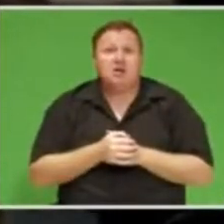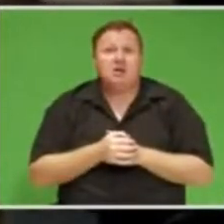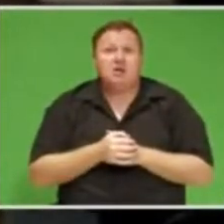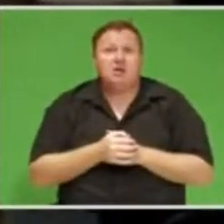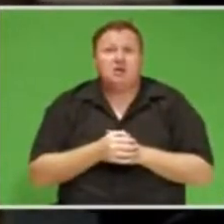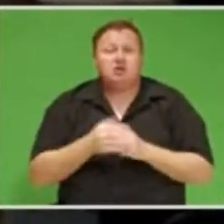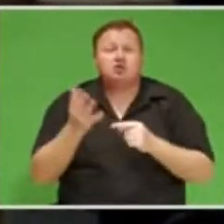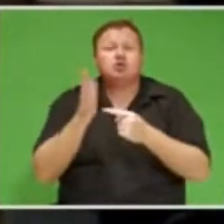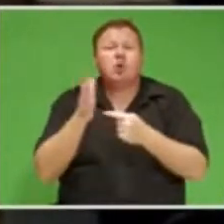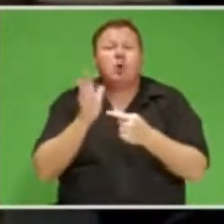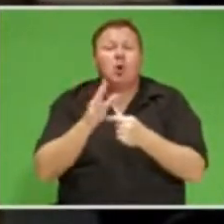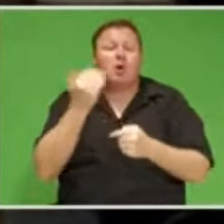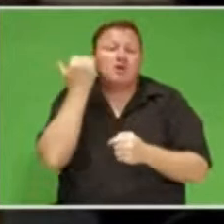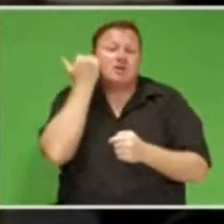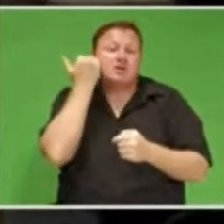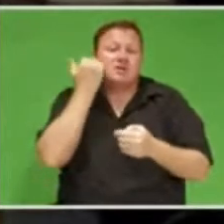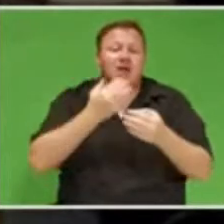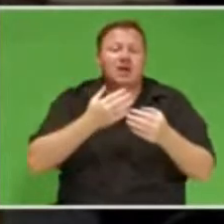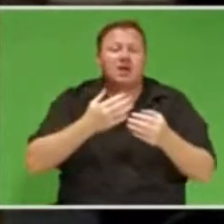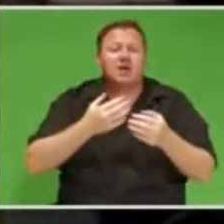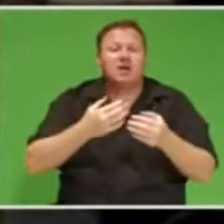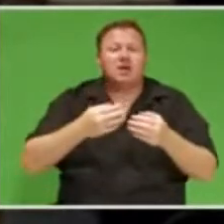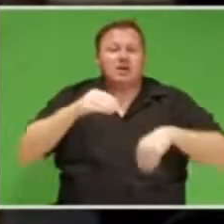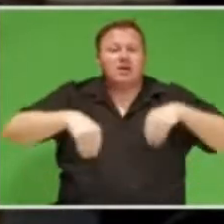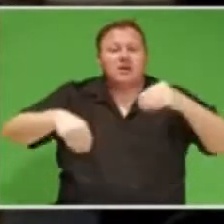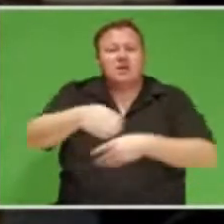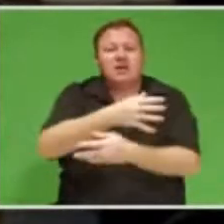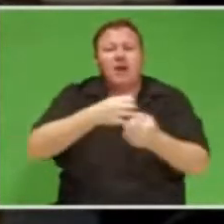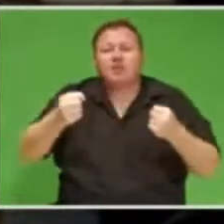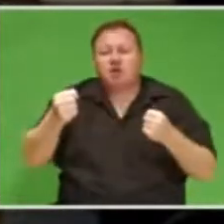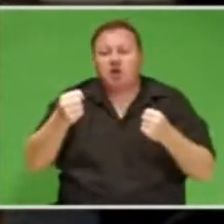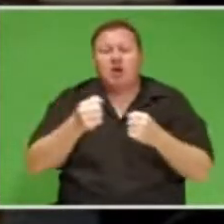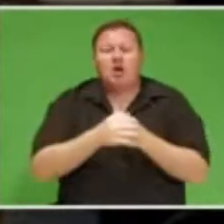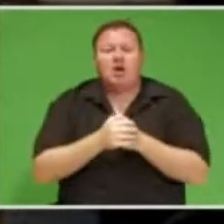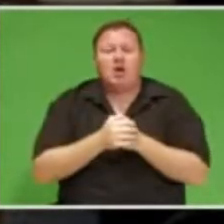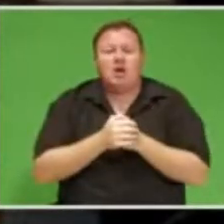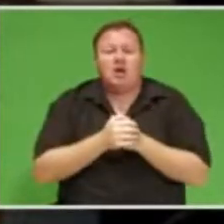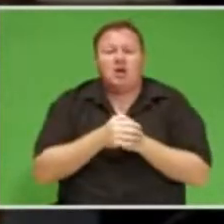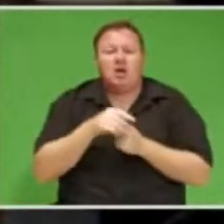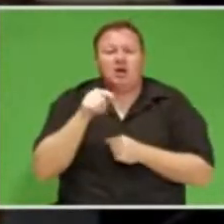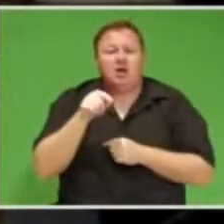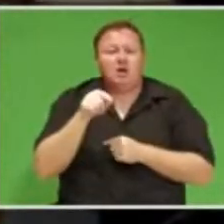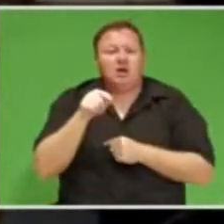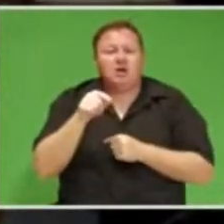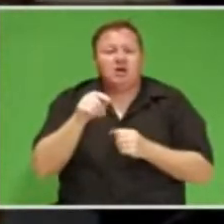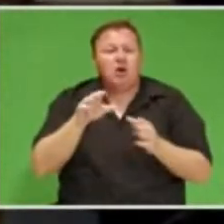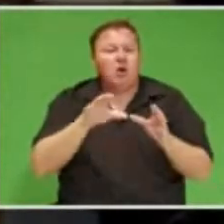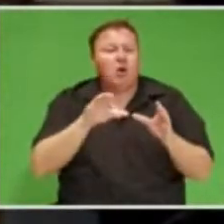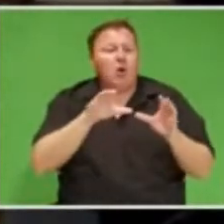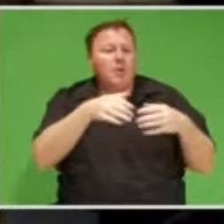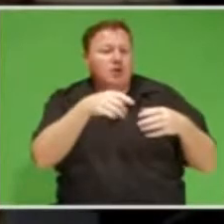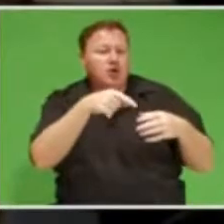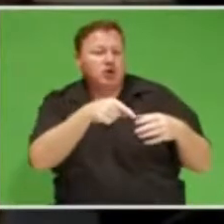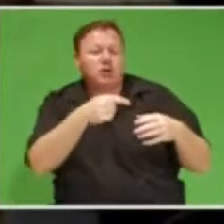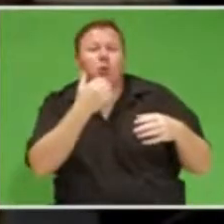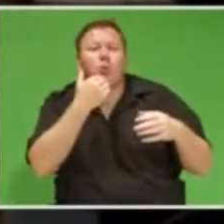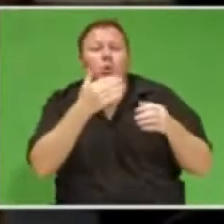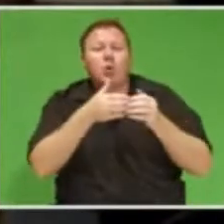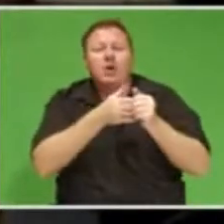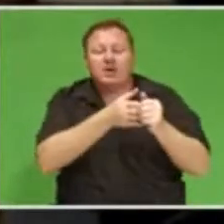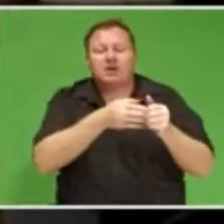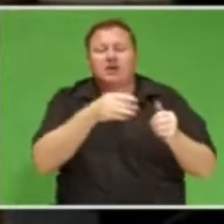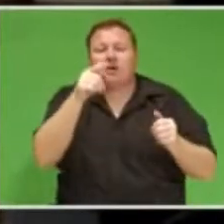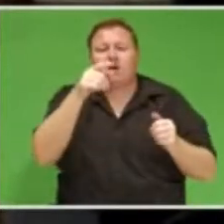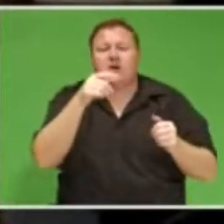capture. The State Capture Commission, headed by Chief Justice Raymond Zondo, completed its